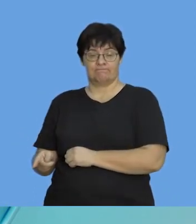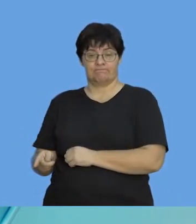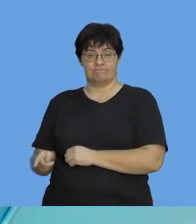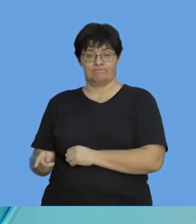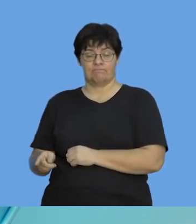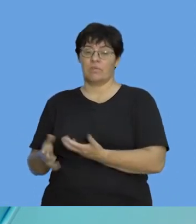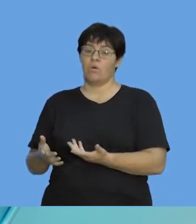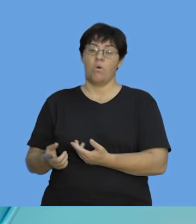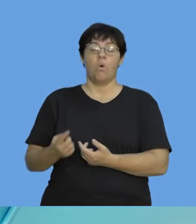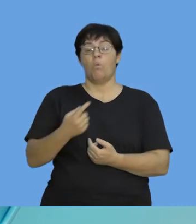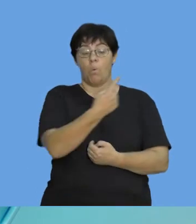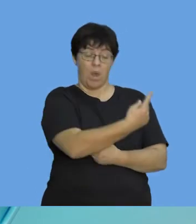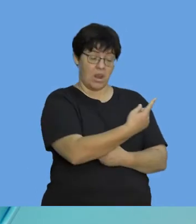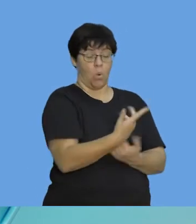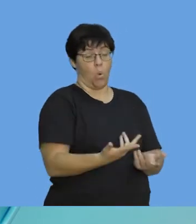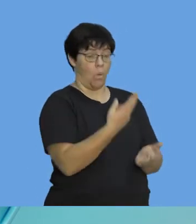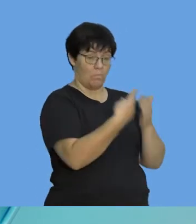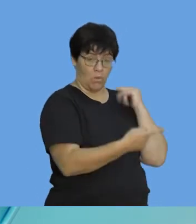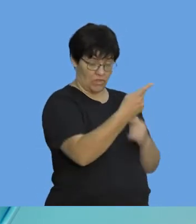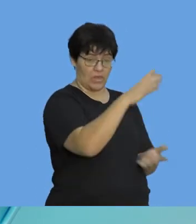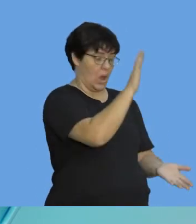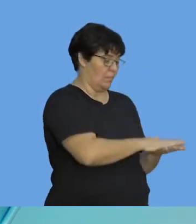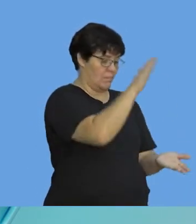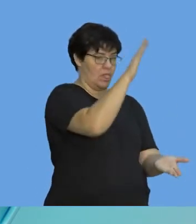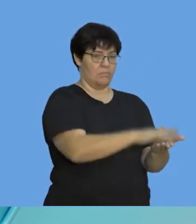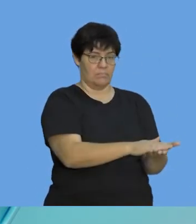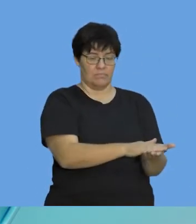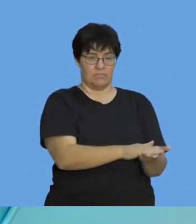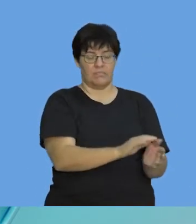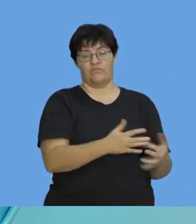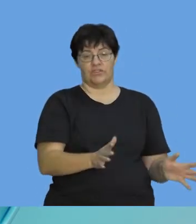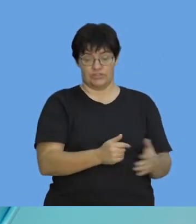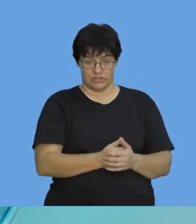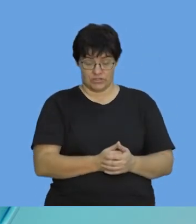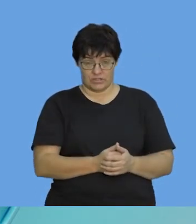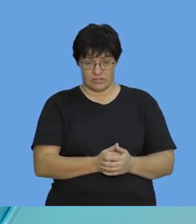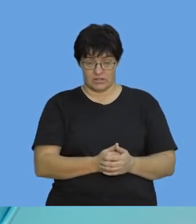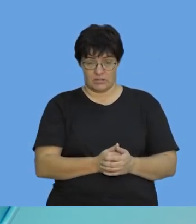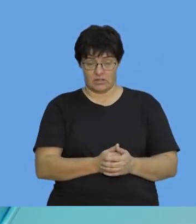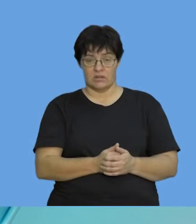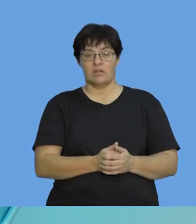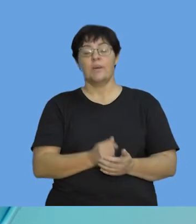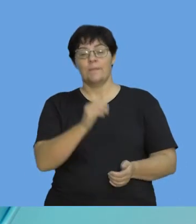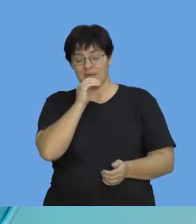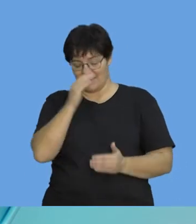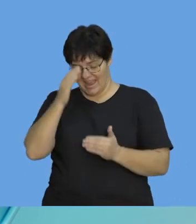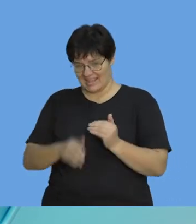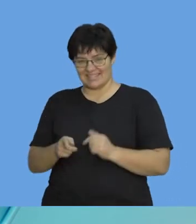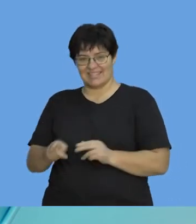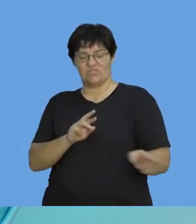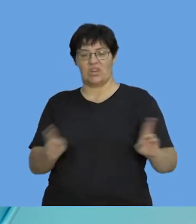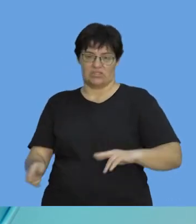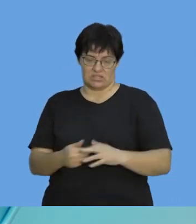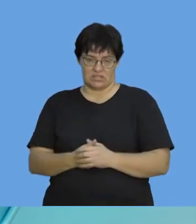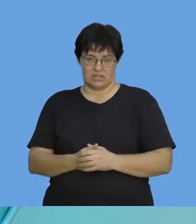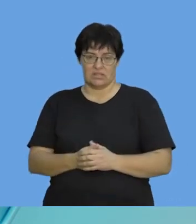either one or both of the reactants has reacted completely. Okay, so that's how we describe the end of that reaction, by